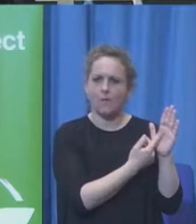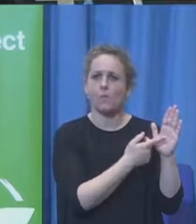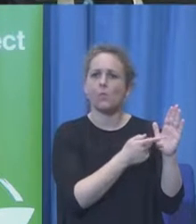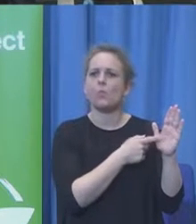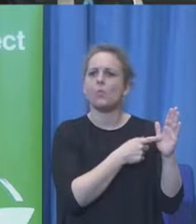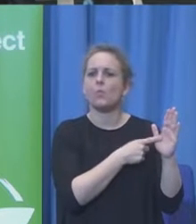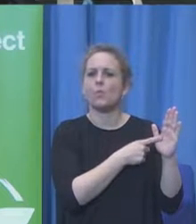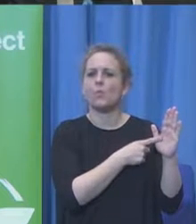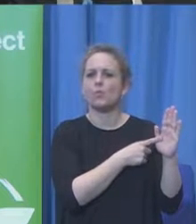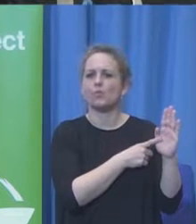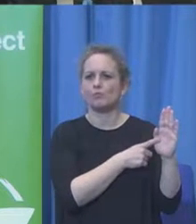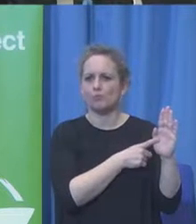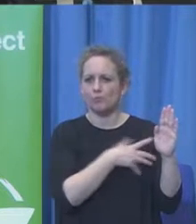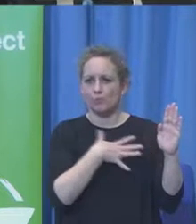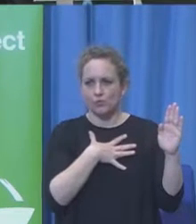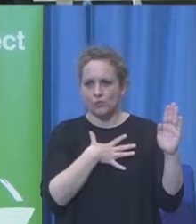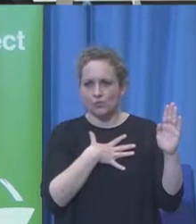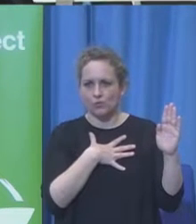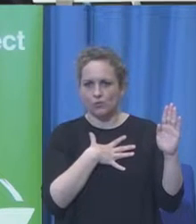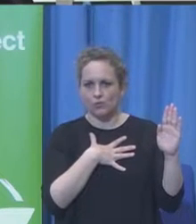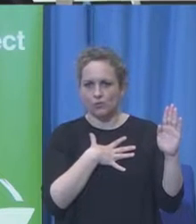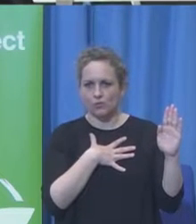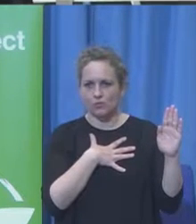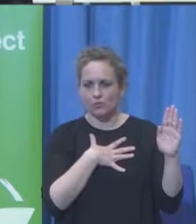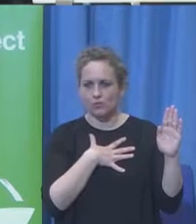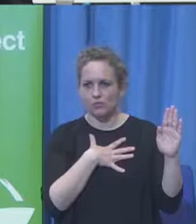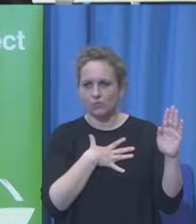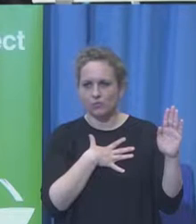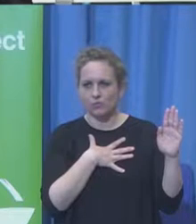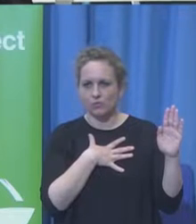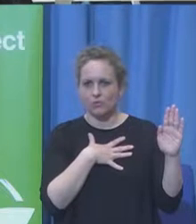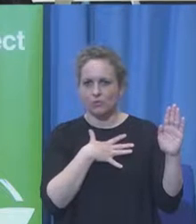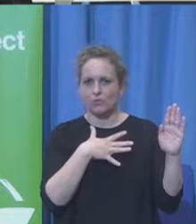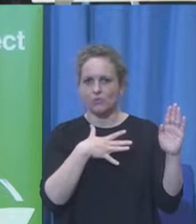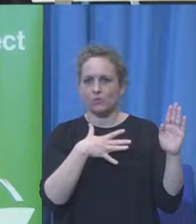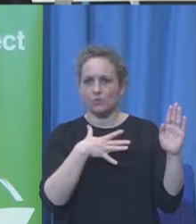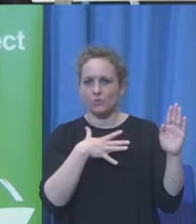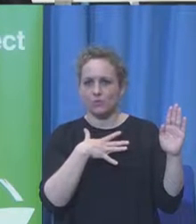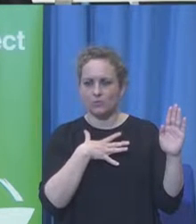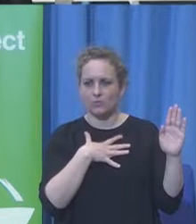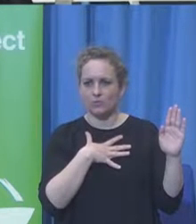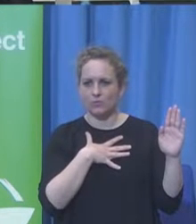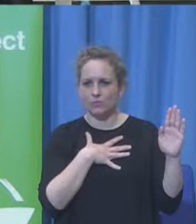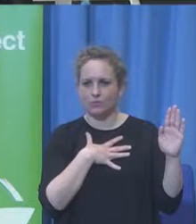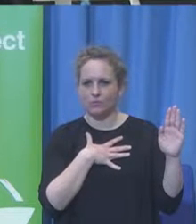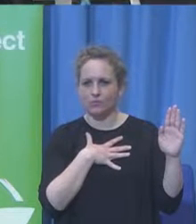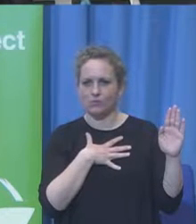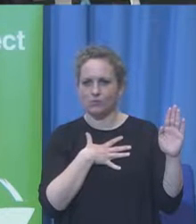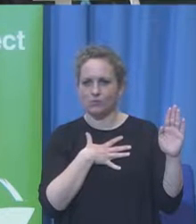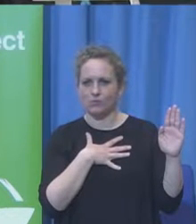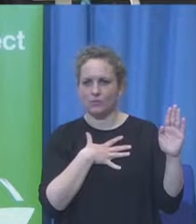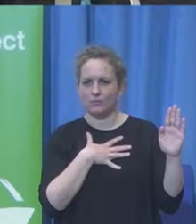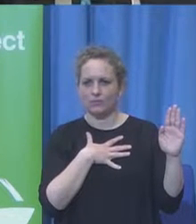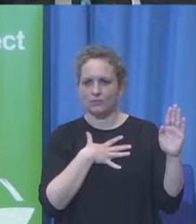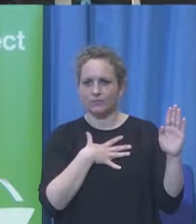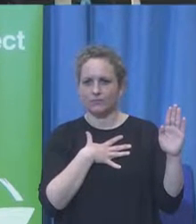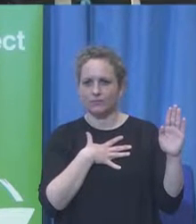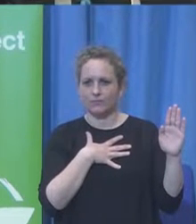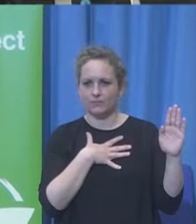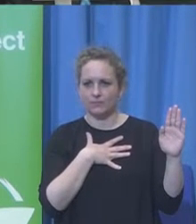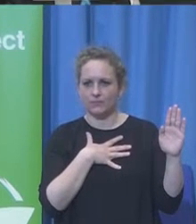worked before in the People's Party. It was a high risk for the